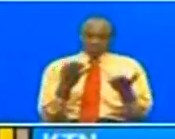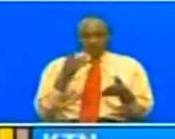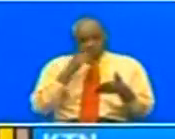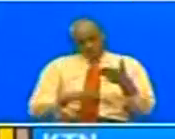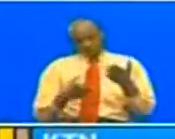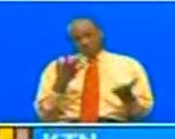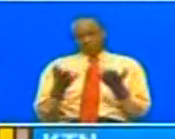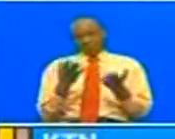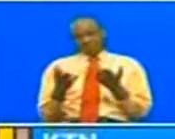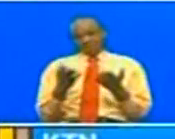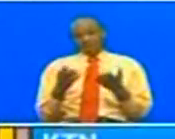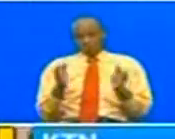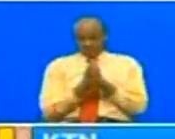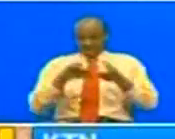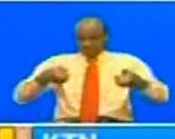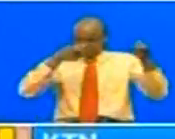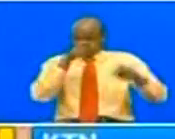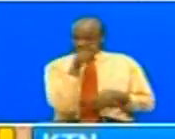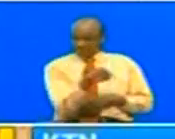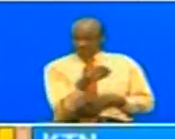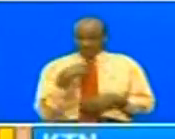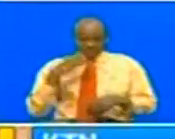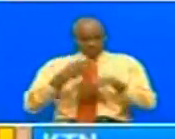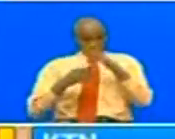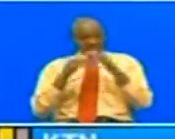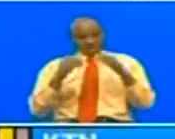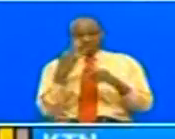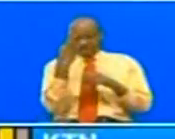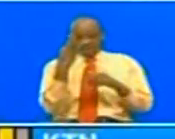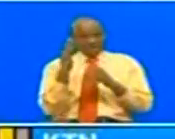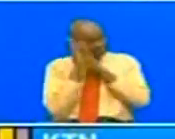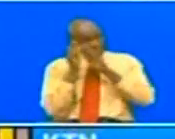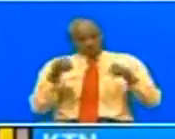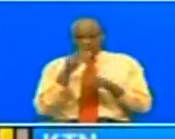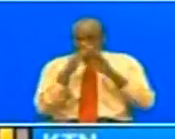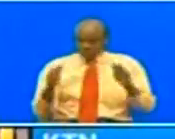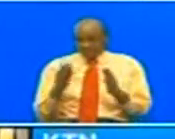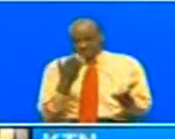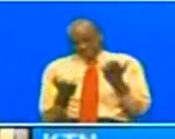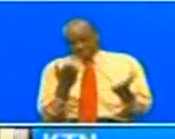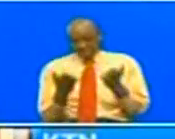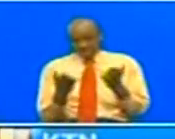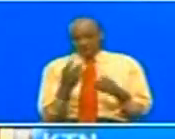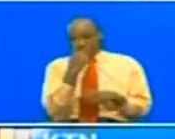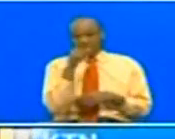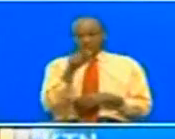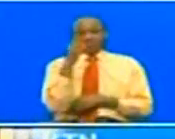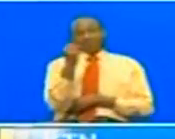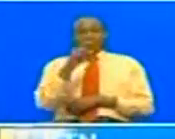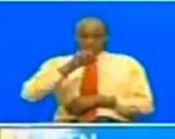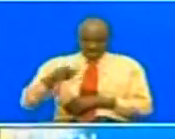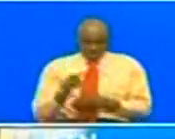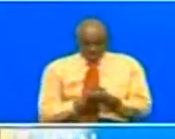would with a container to fabricate to make a three-bedroom house, it will cost you in the region of 1.5 million.